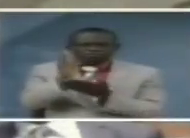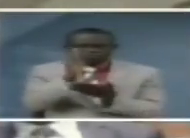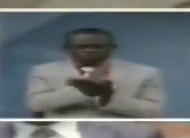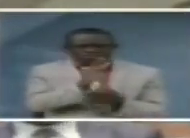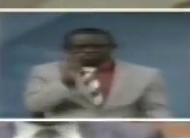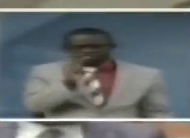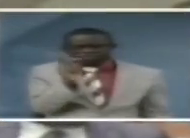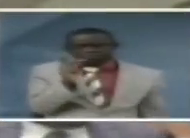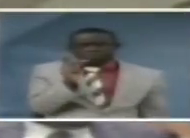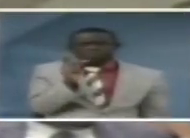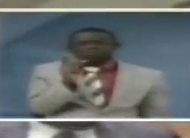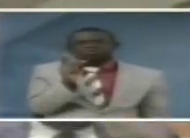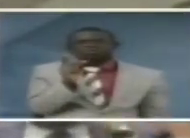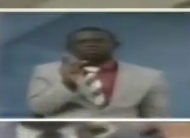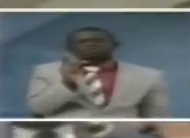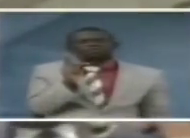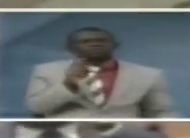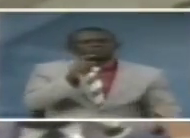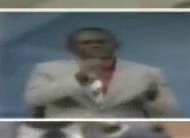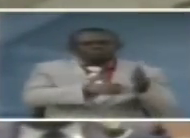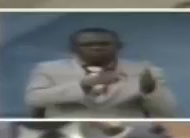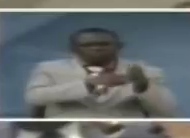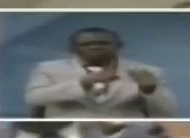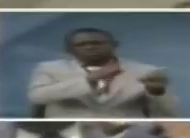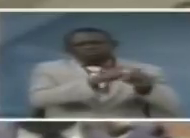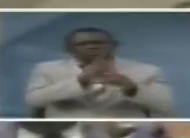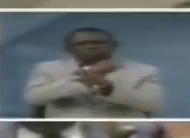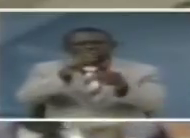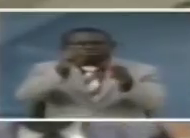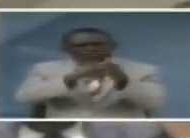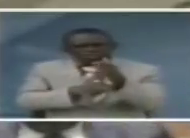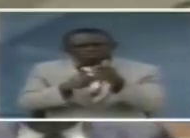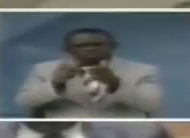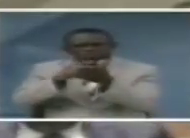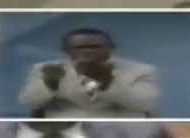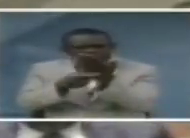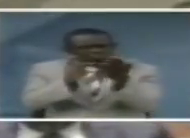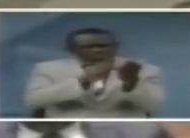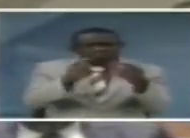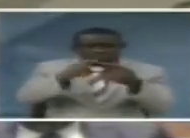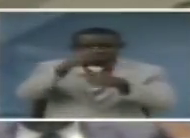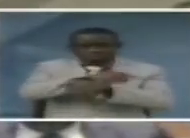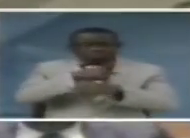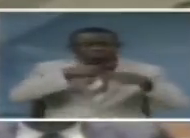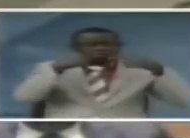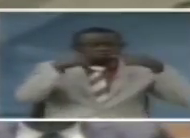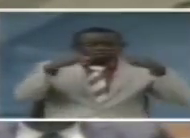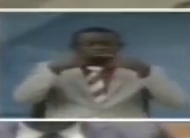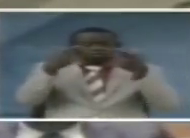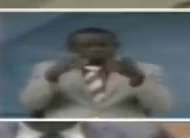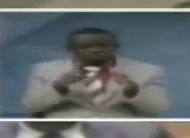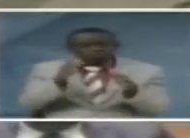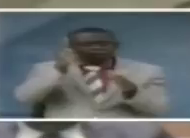proposed is above 2.9 billion kwacha. Sir, tax and non-tax revenue